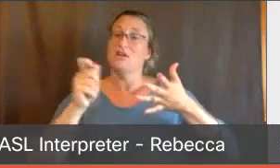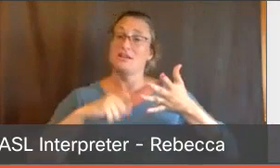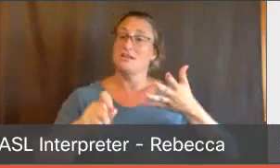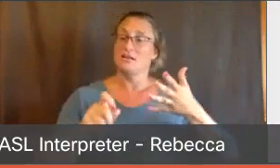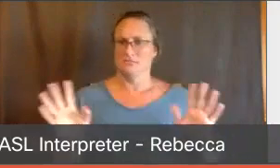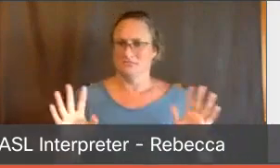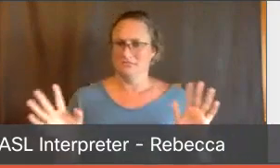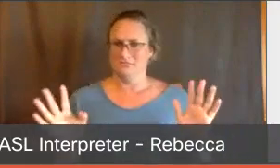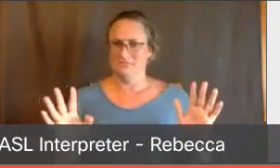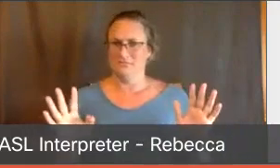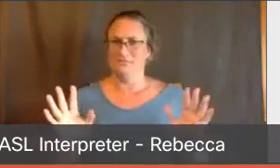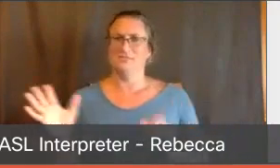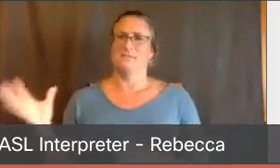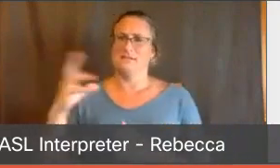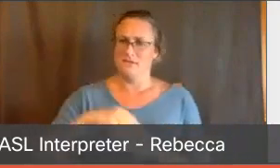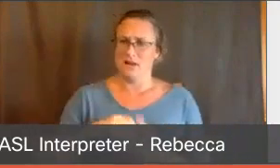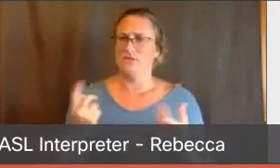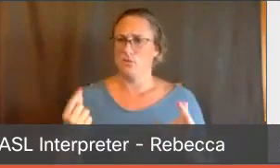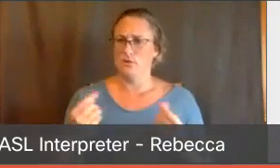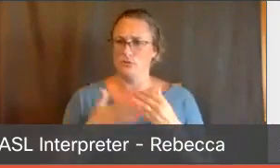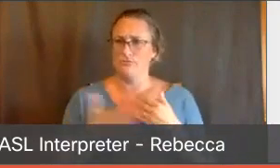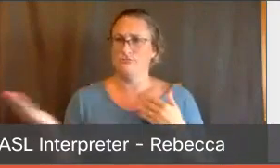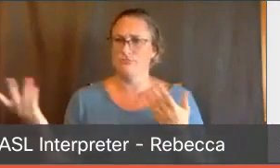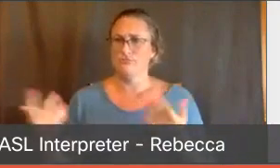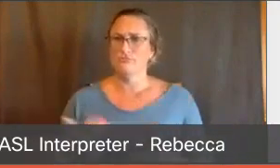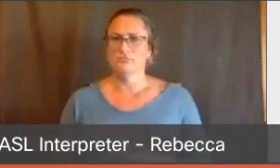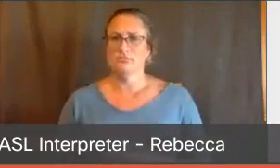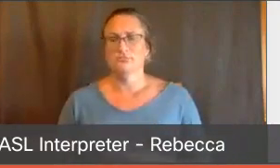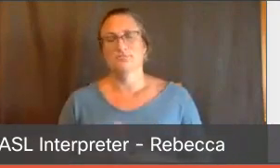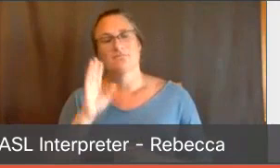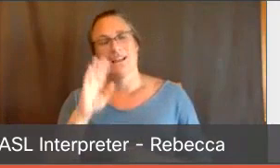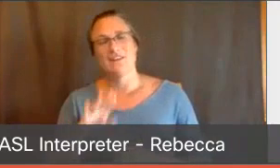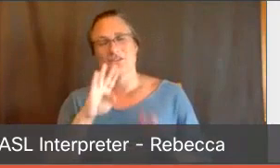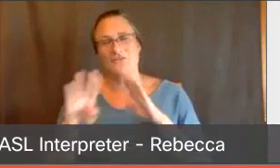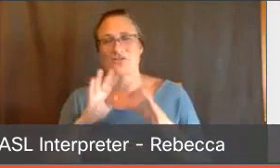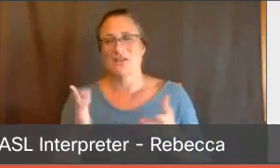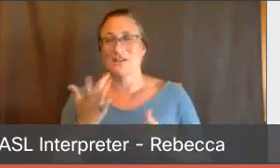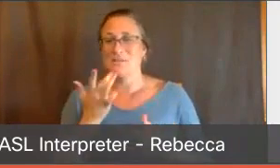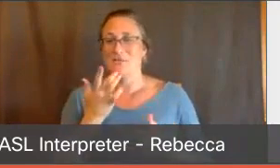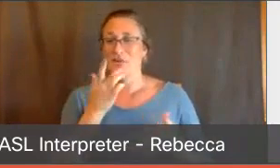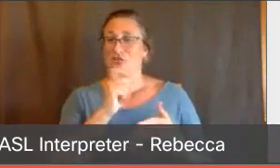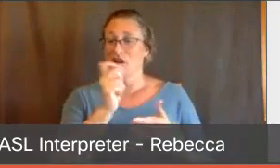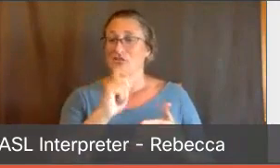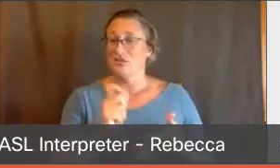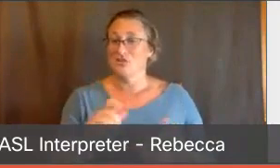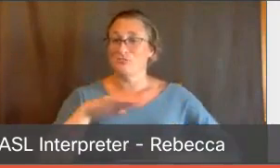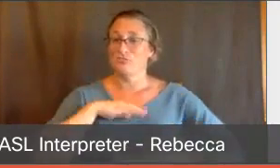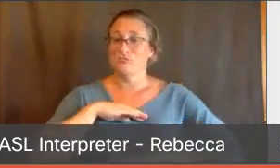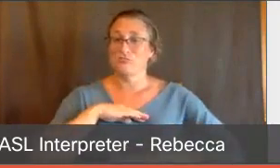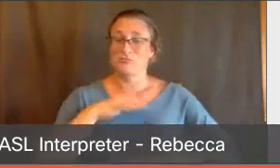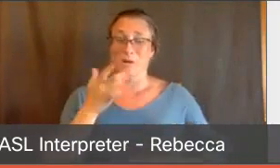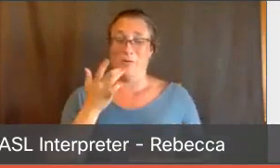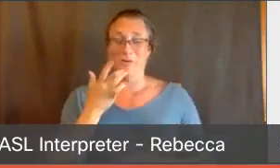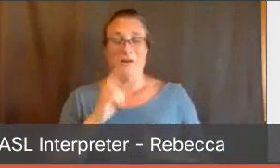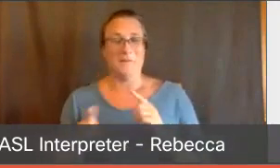just bring to every interaction, which can be frustrating when you want a checklist, when you want it to be simple and kind of like check,